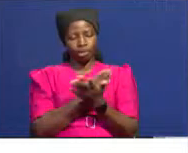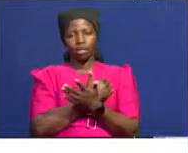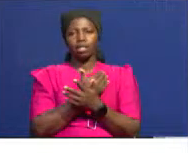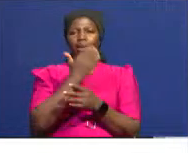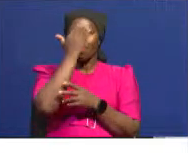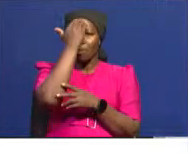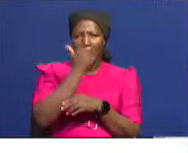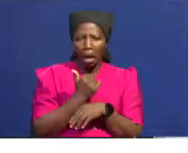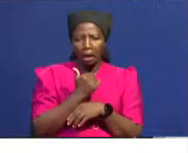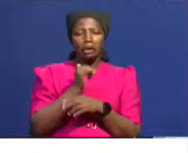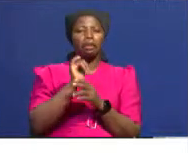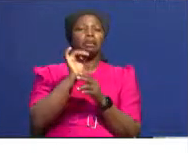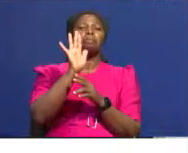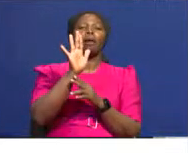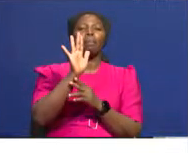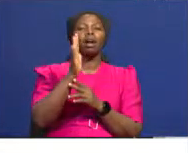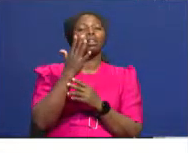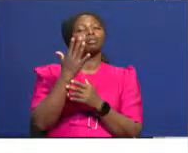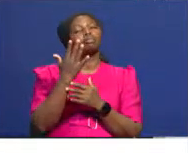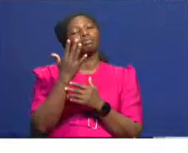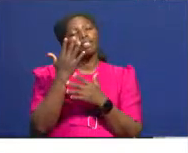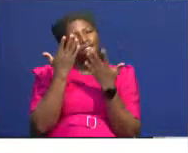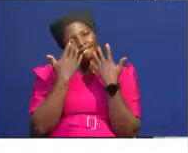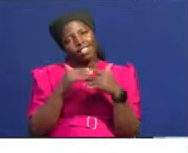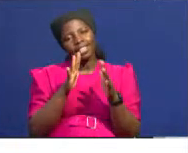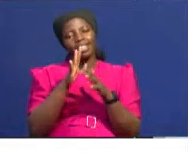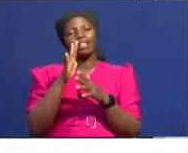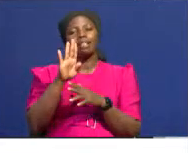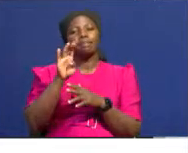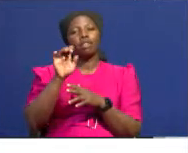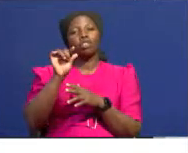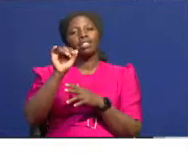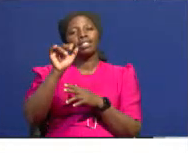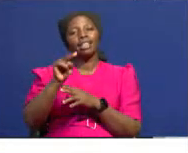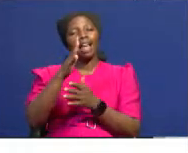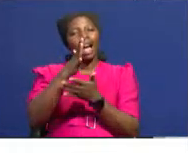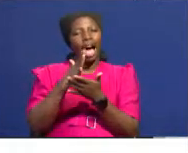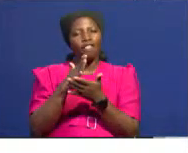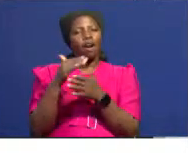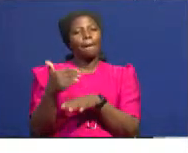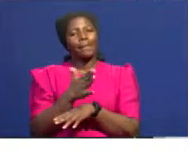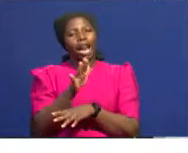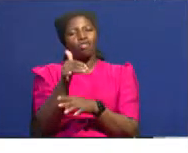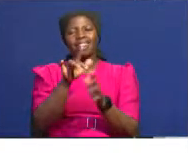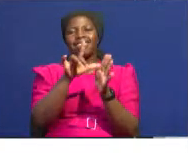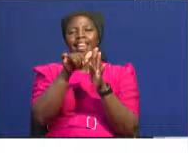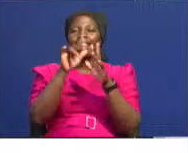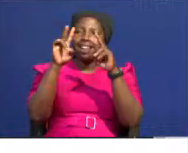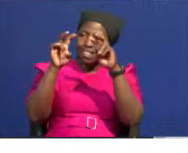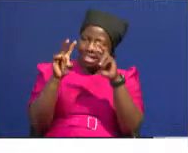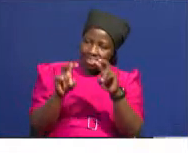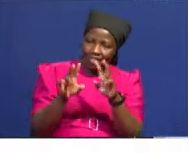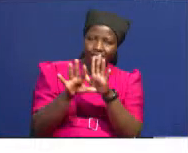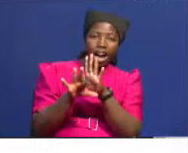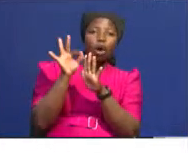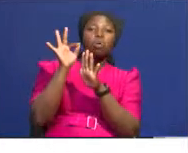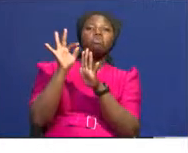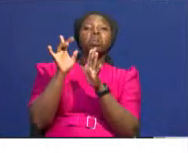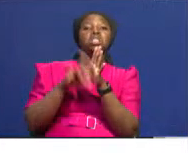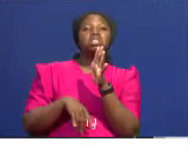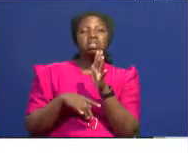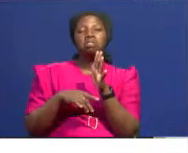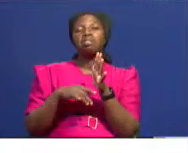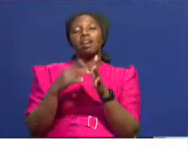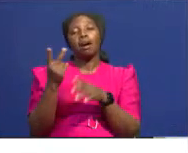controversial finish in the Beijing half marathon following the conclusion of the investigations. It was alleged that the duo,